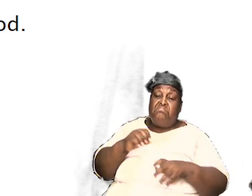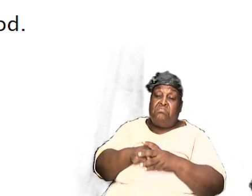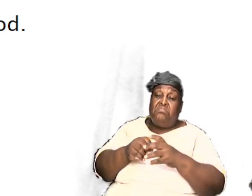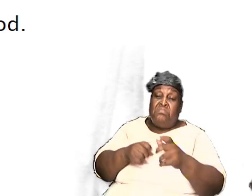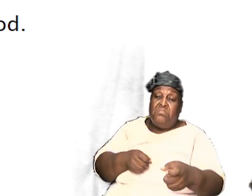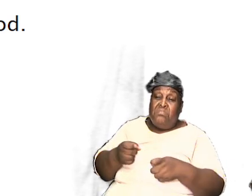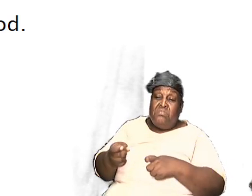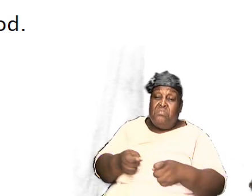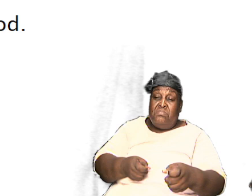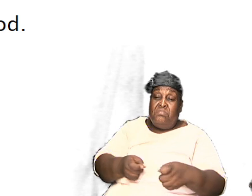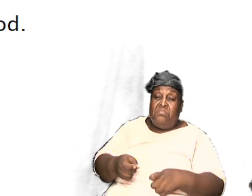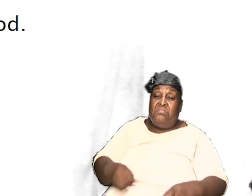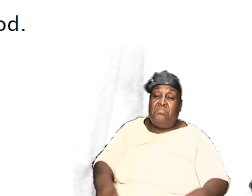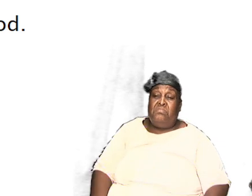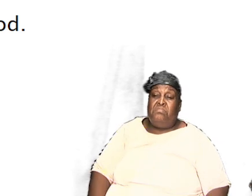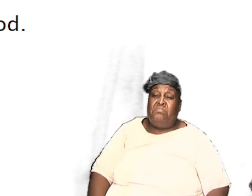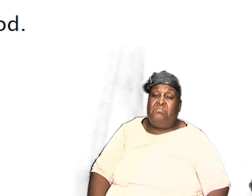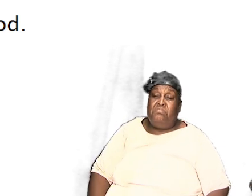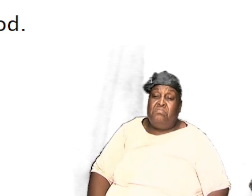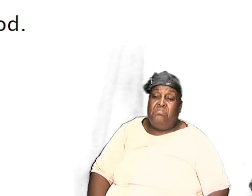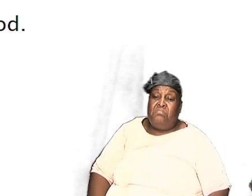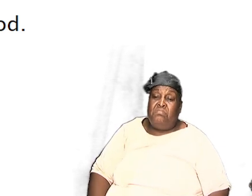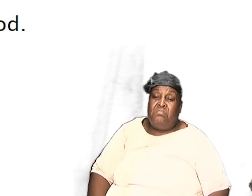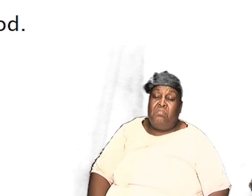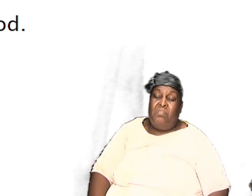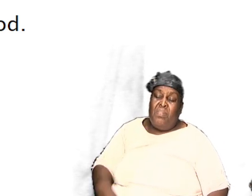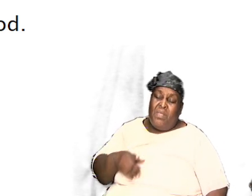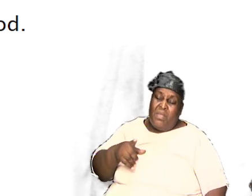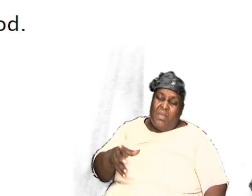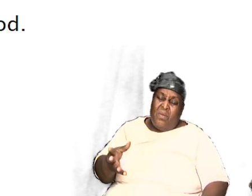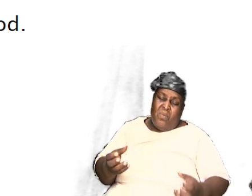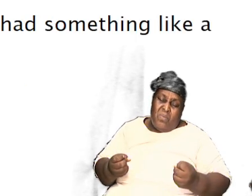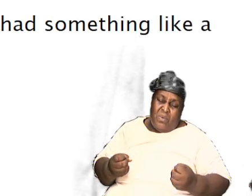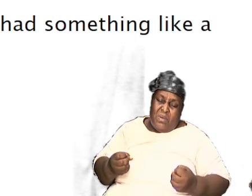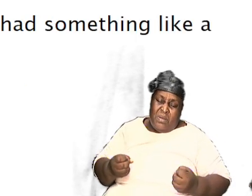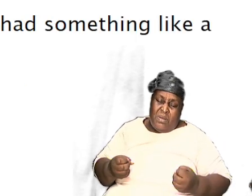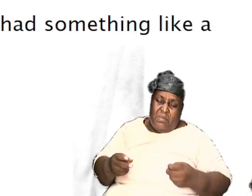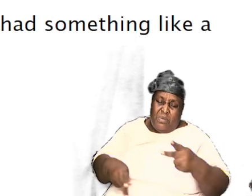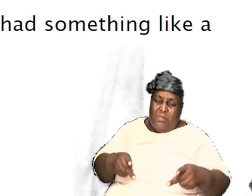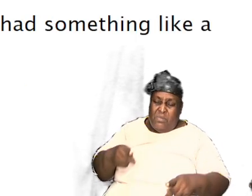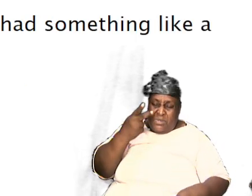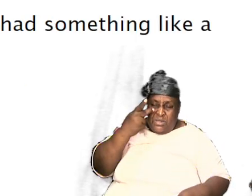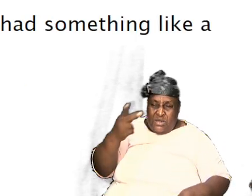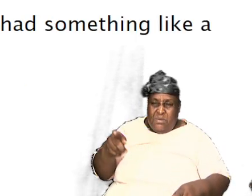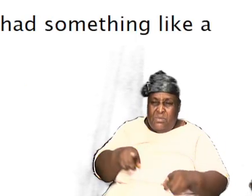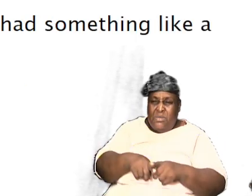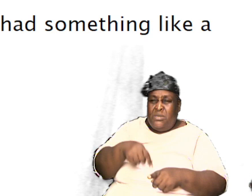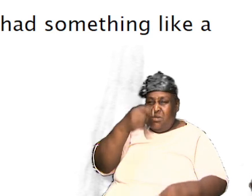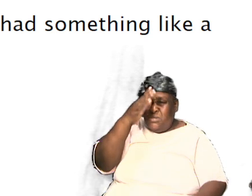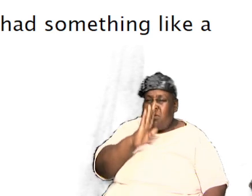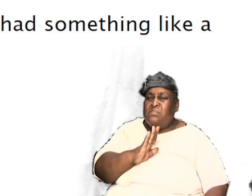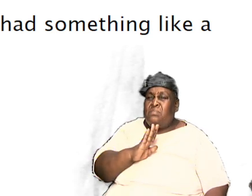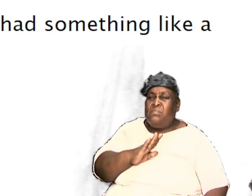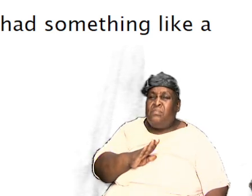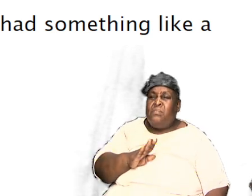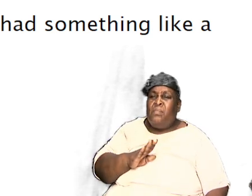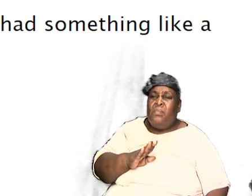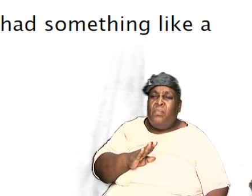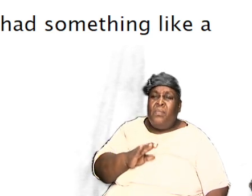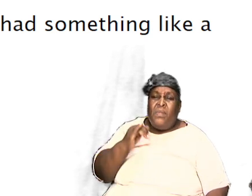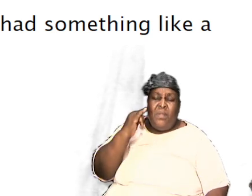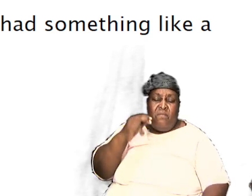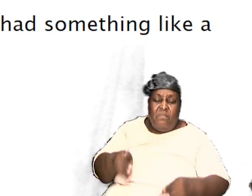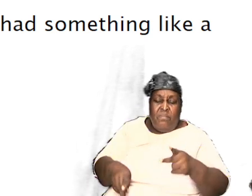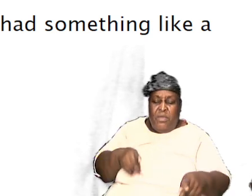As you, as God. He wanted the people to view him as God. If as people